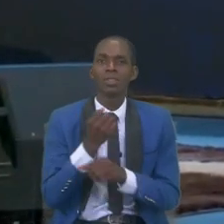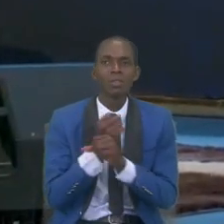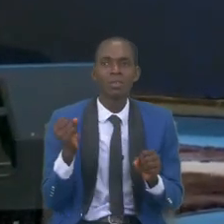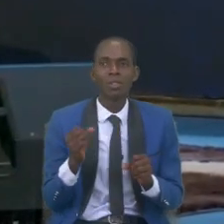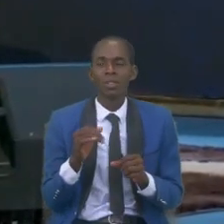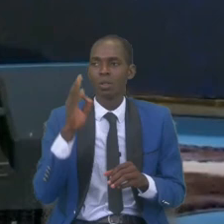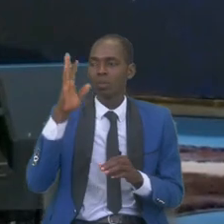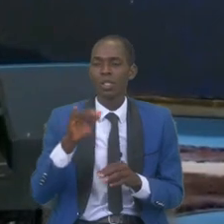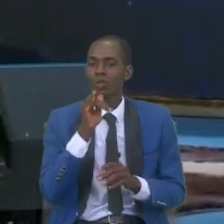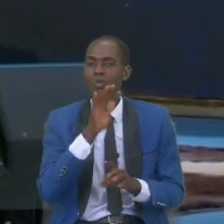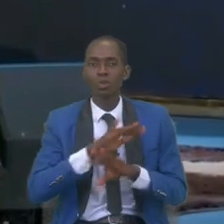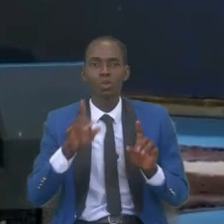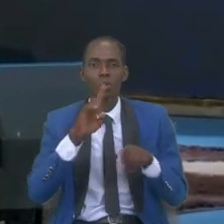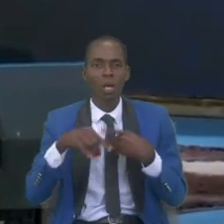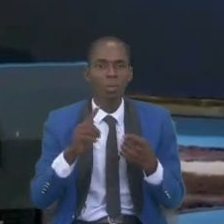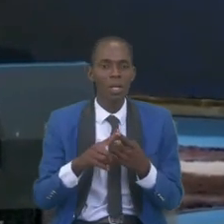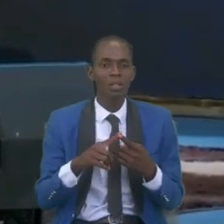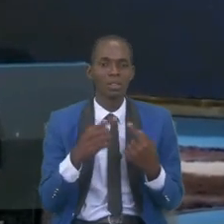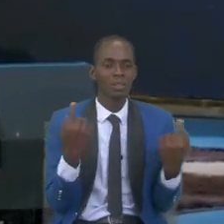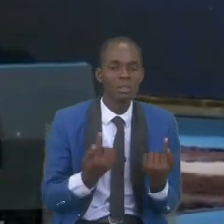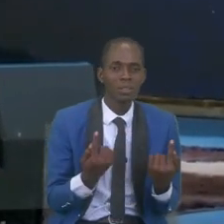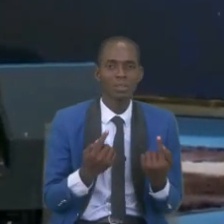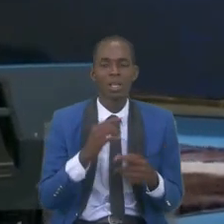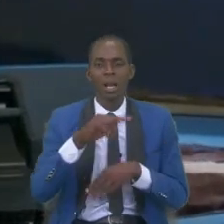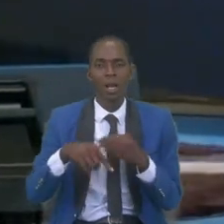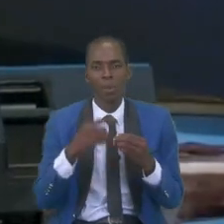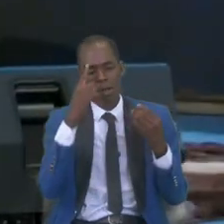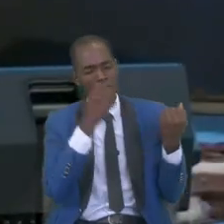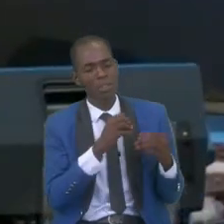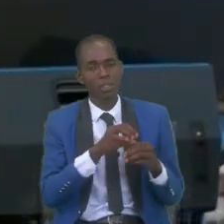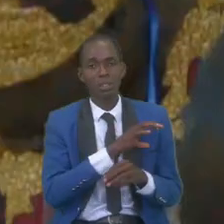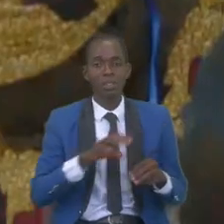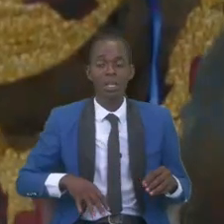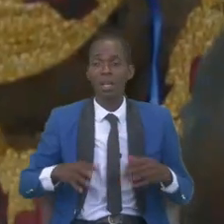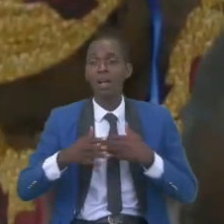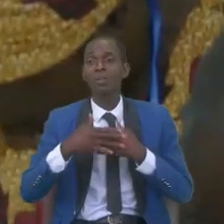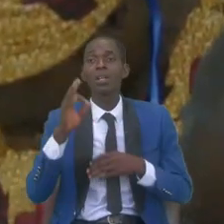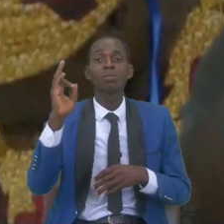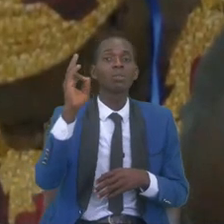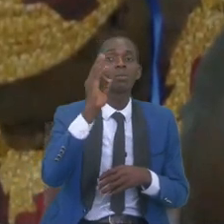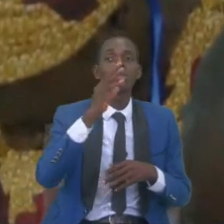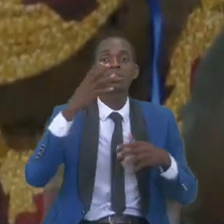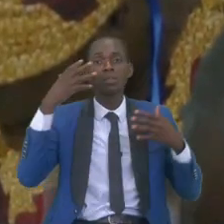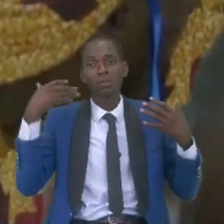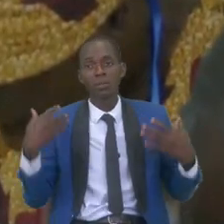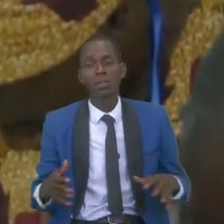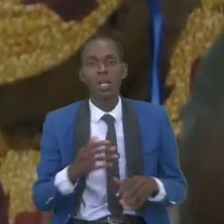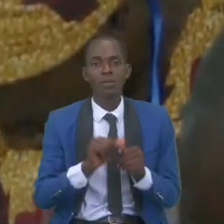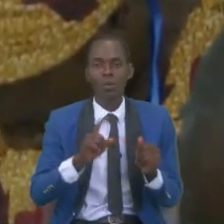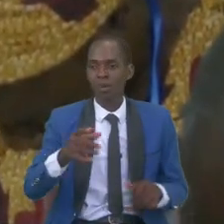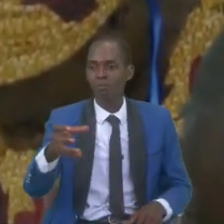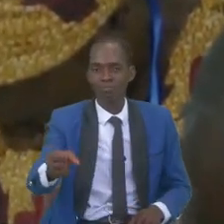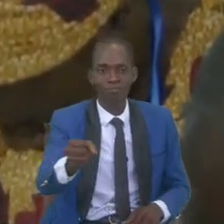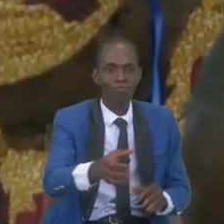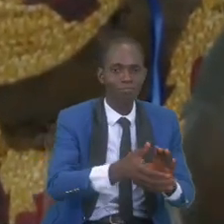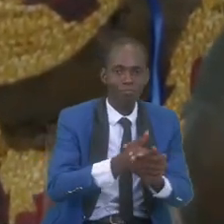about repentance, about faith in Christ. And then at the end, you know, they all come forward and he shakes their hand. Welcome. You are